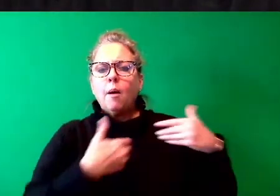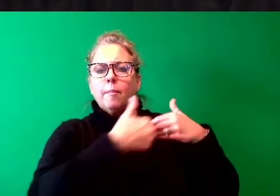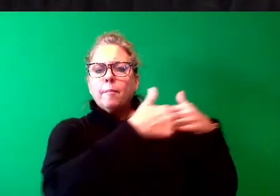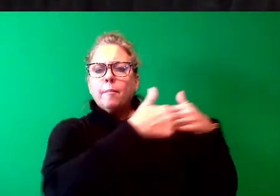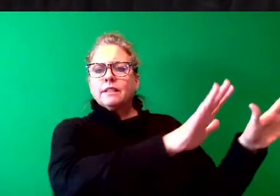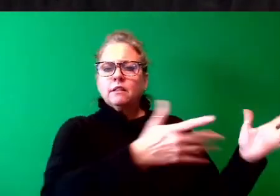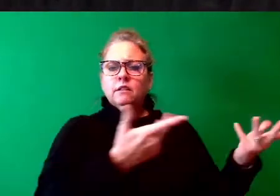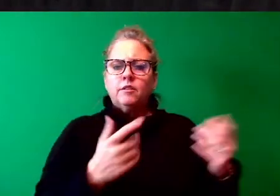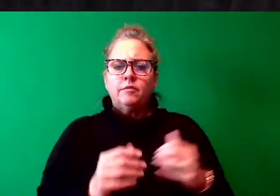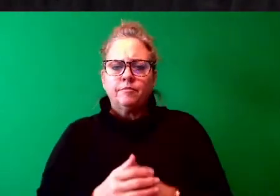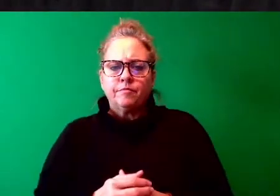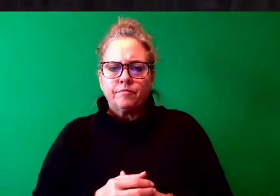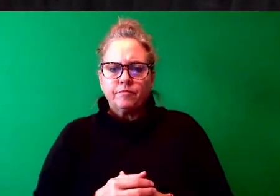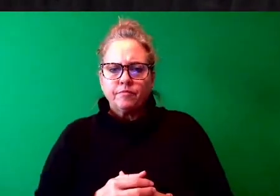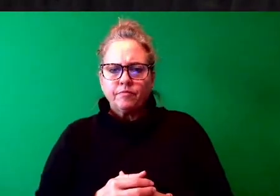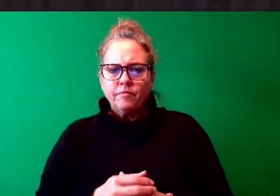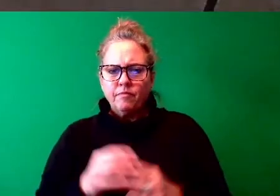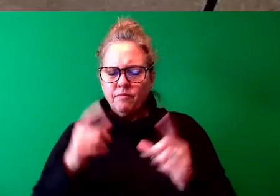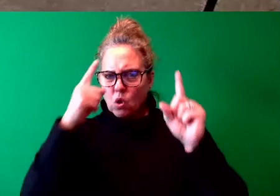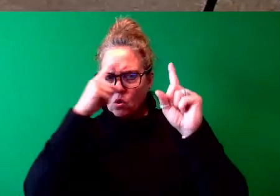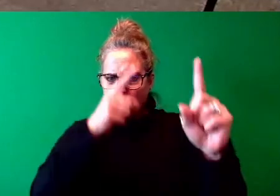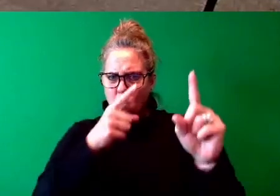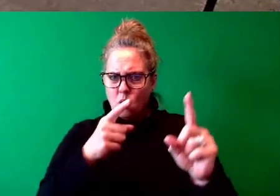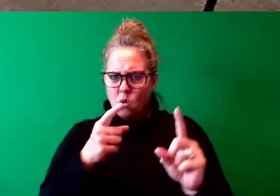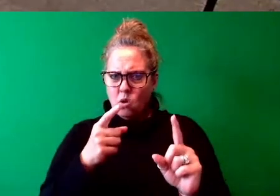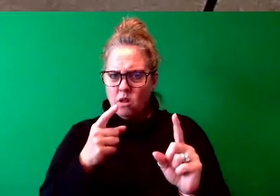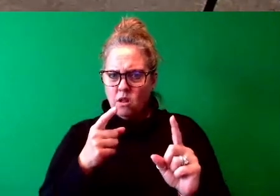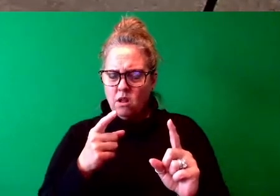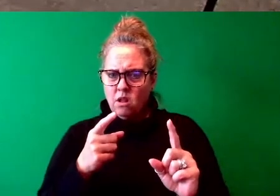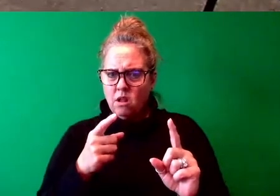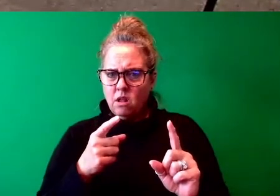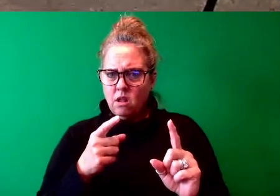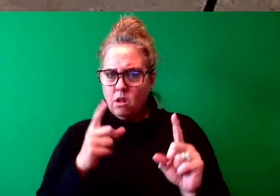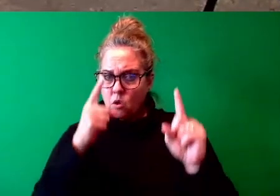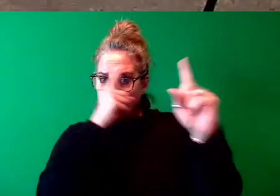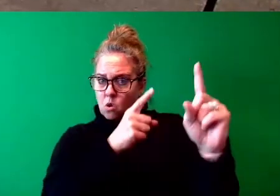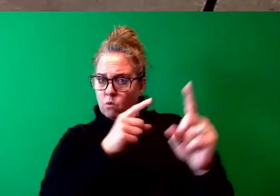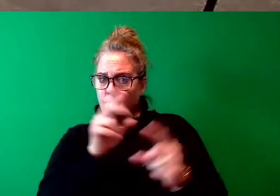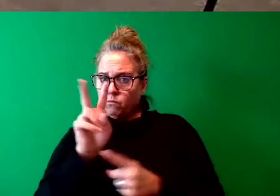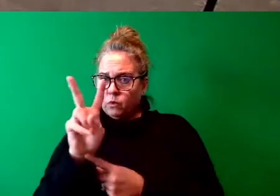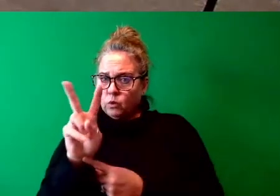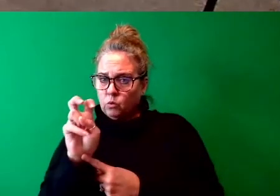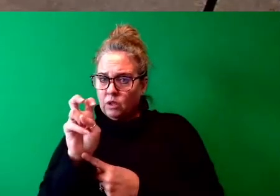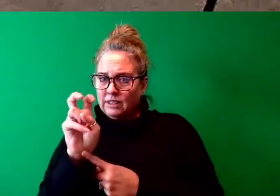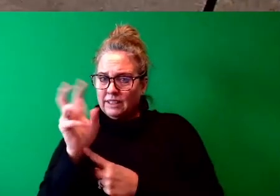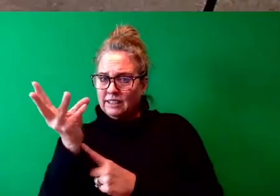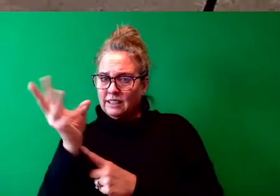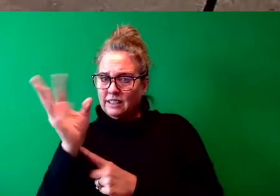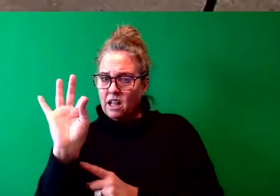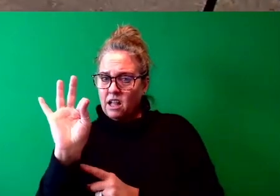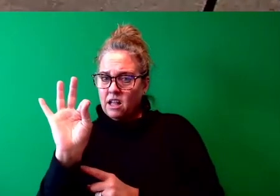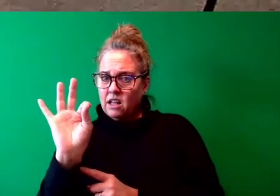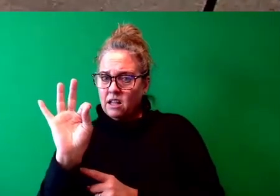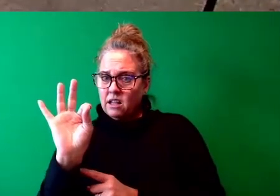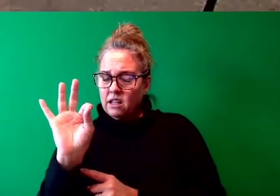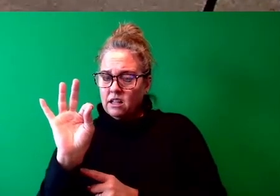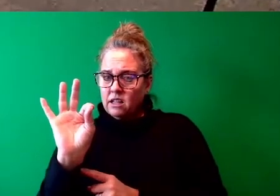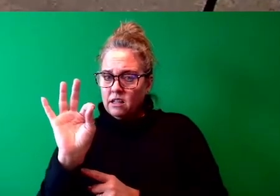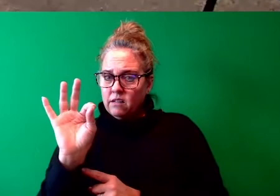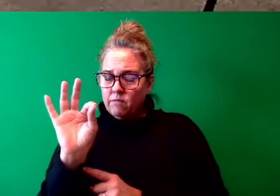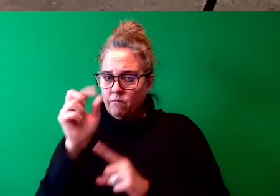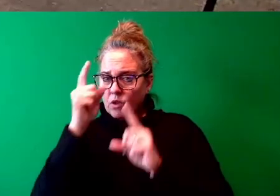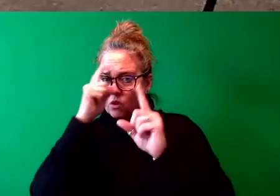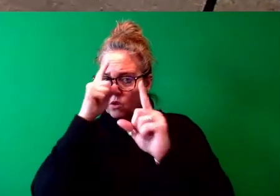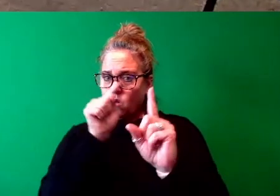259. Is that the number? 269. 259, okay. Yeah, I mean, I'd like to go 69. into a lot more depth